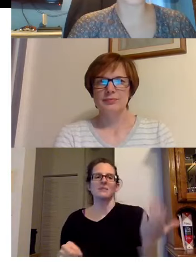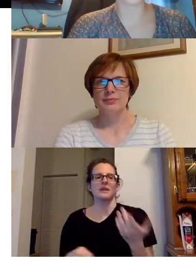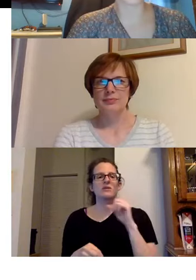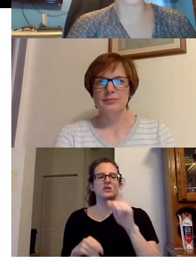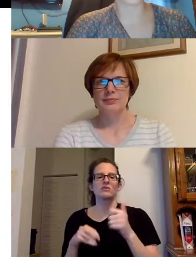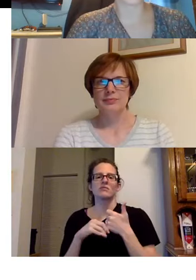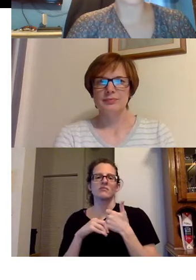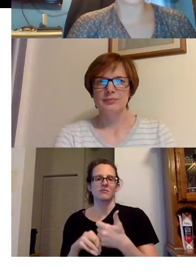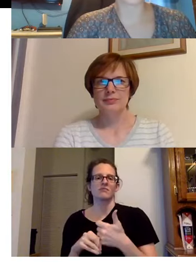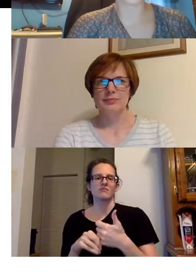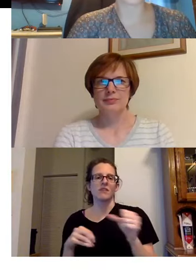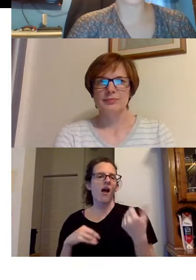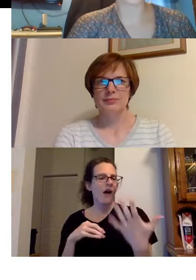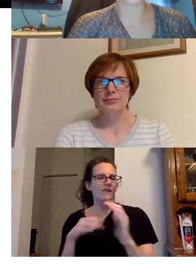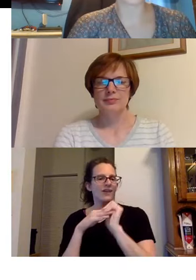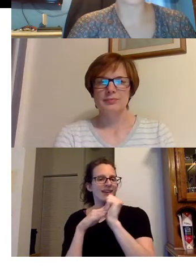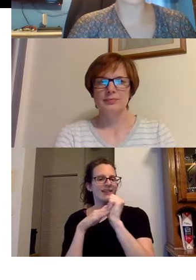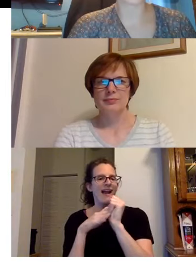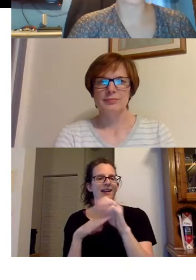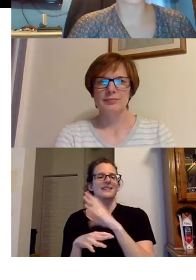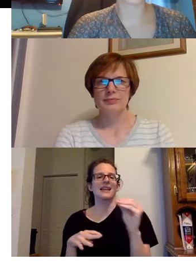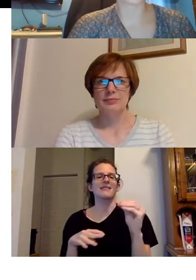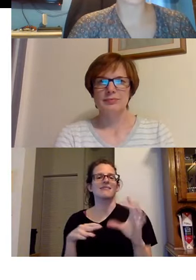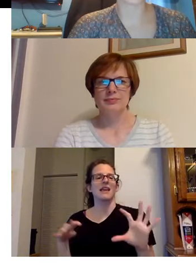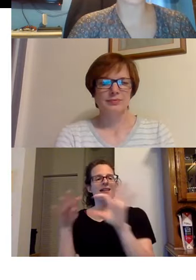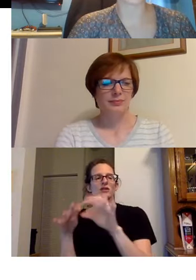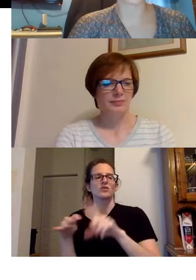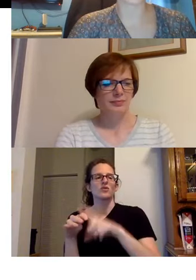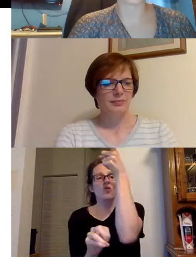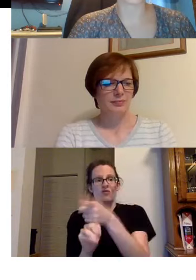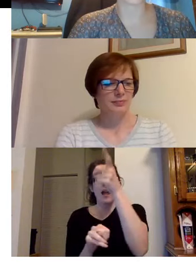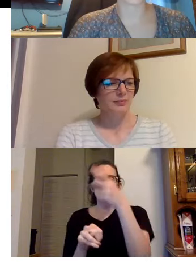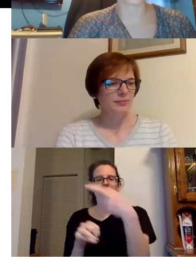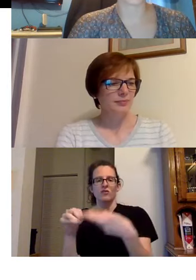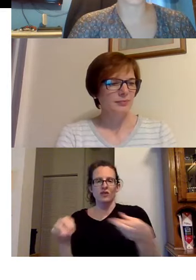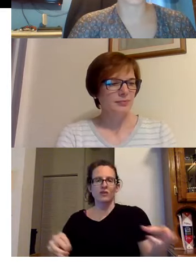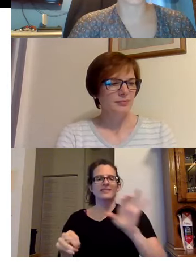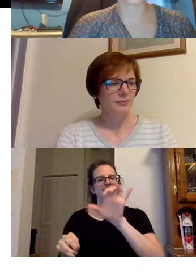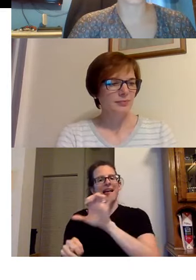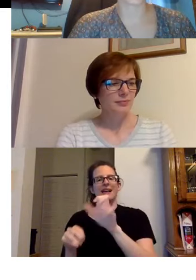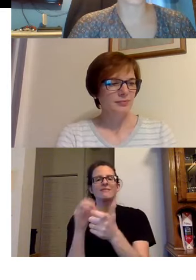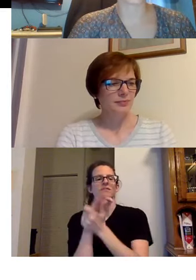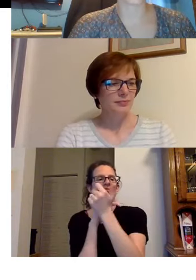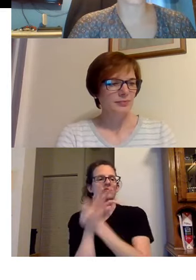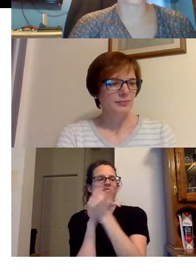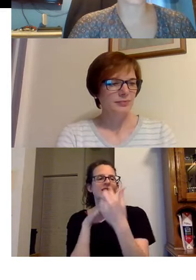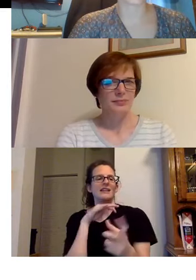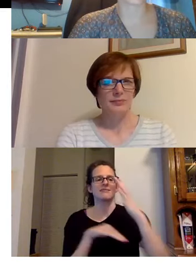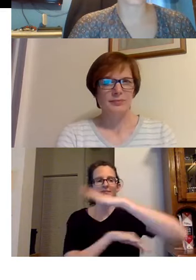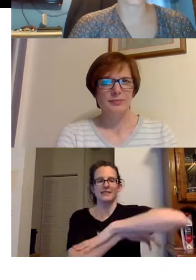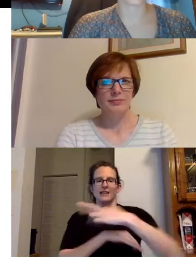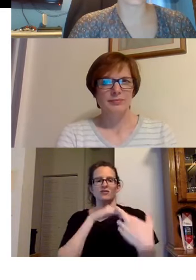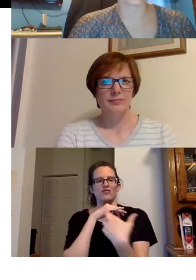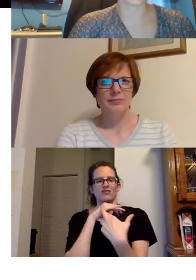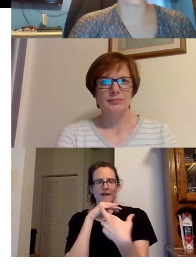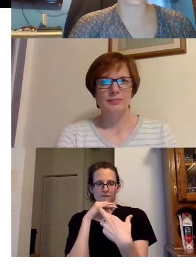and again, help connect you to the right resources, such as the essential oils desk reference. I have a copy of